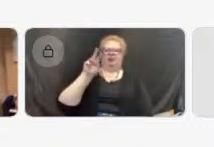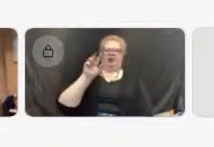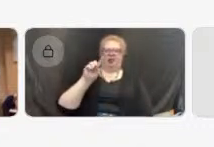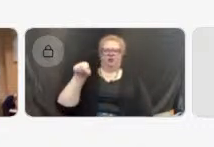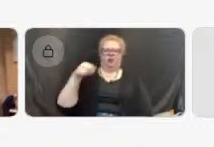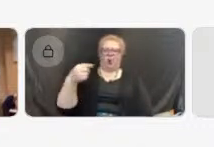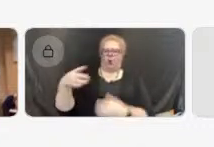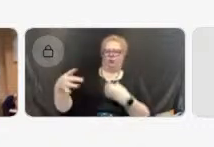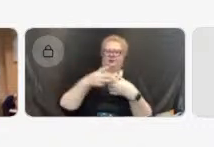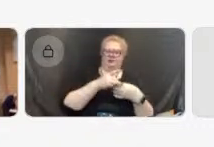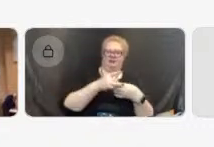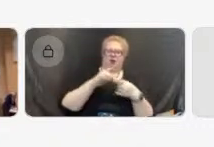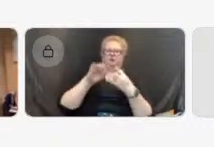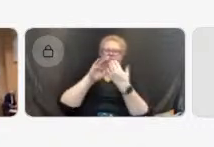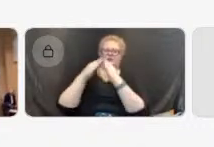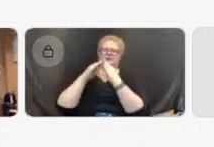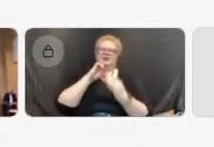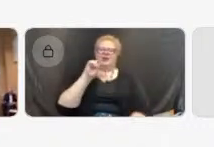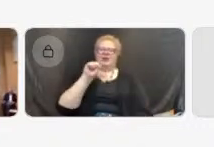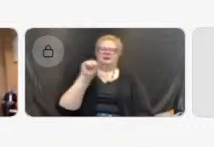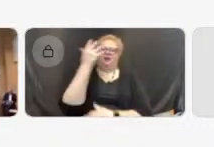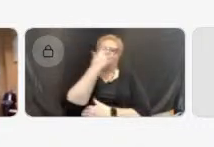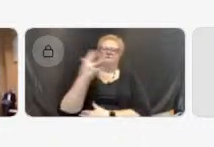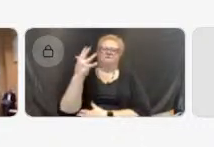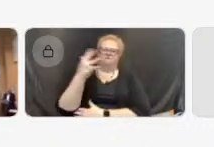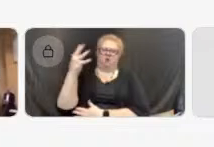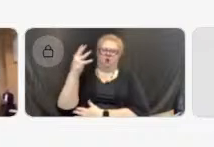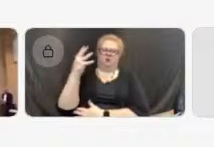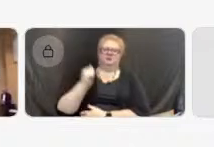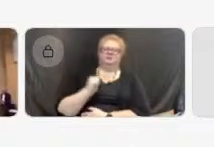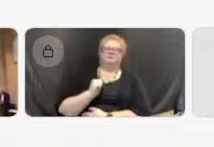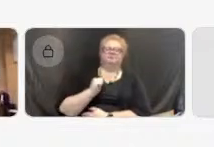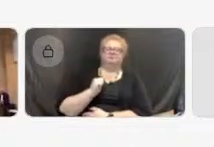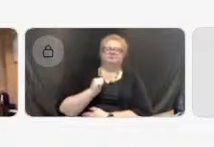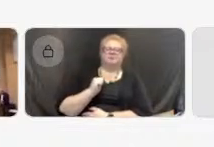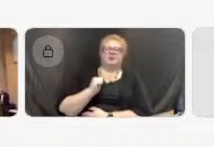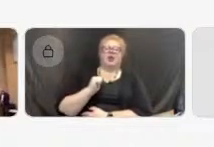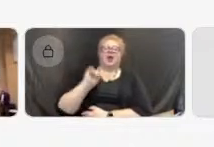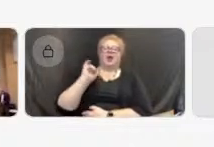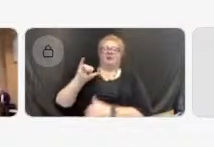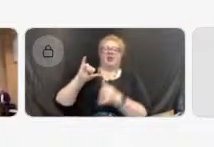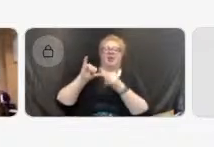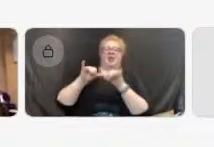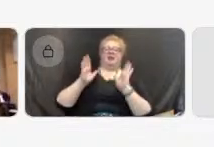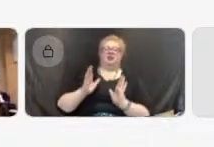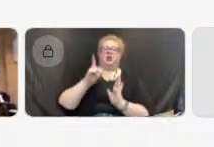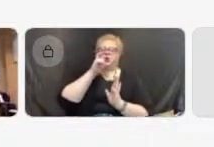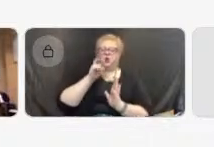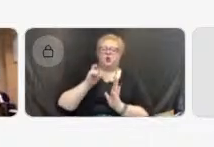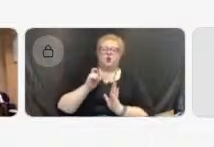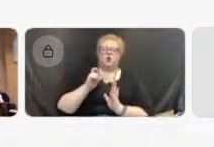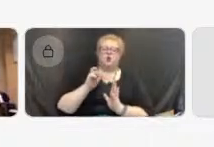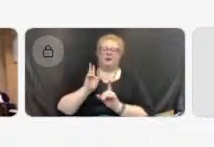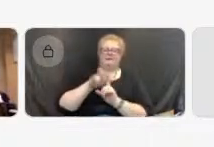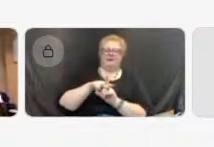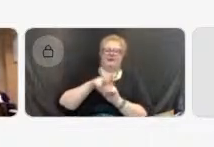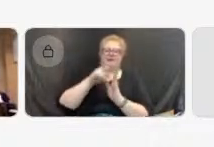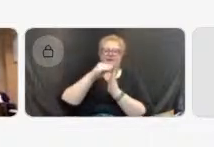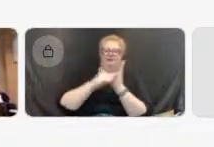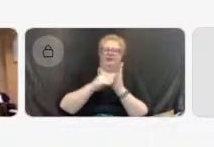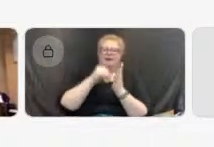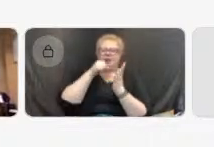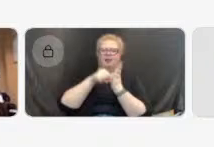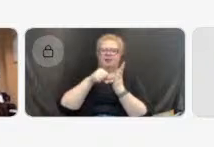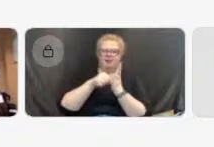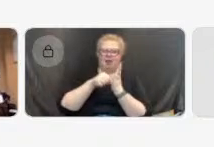a forest. And only by a technicality is the engineer who claimed in a letter dated May 5, 2022